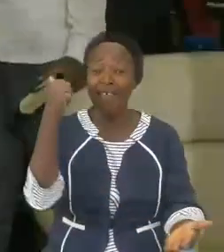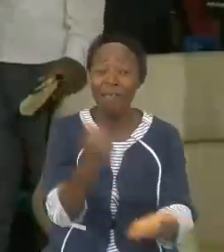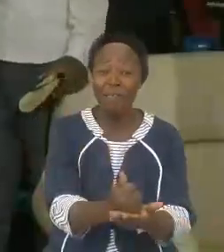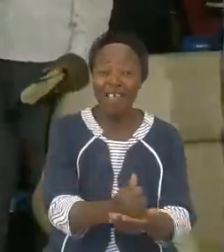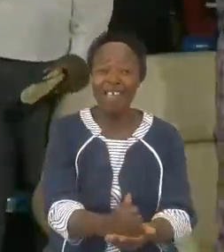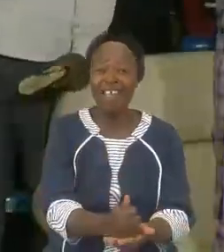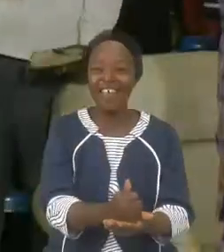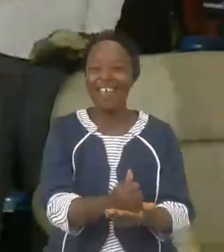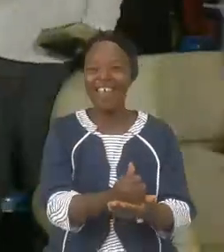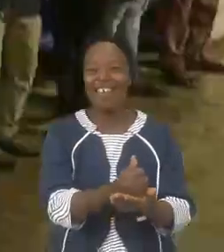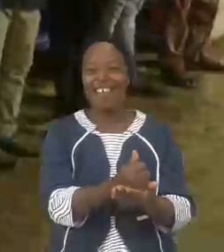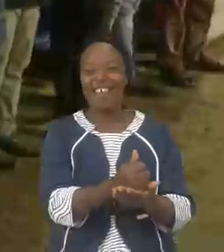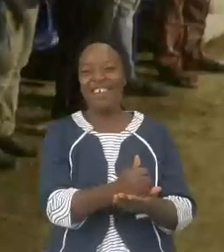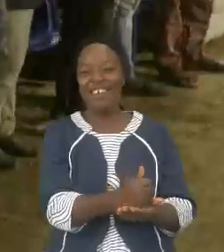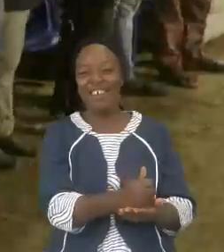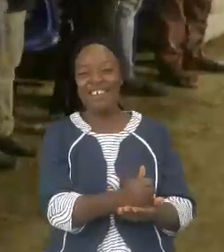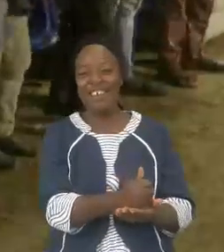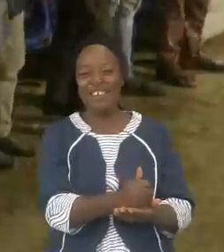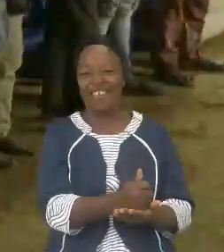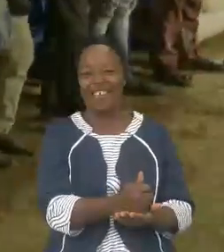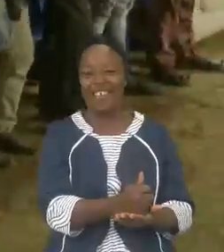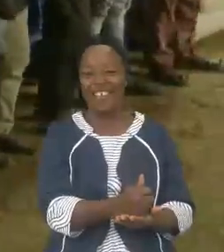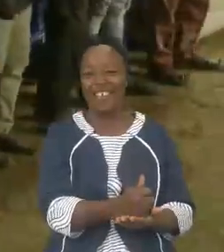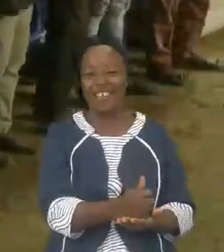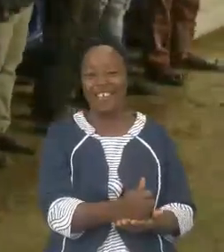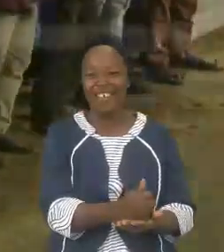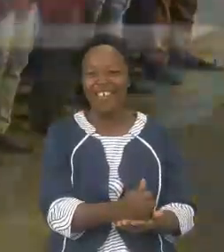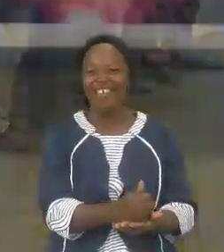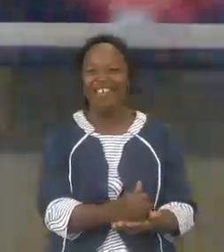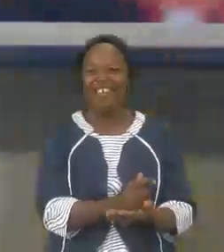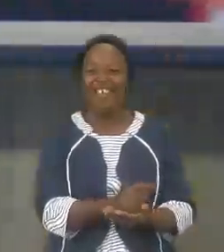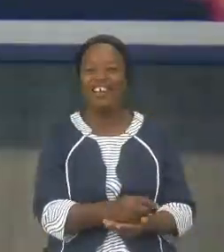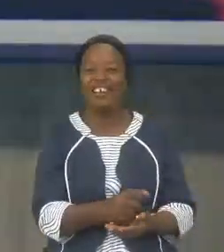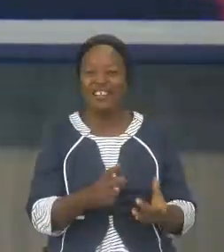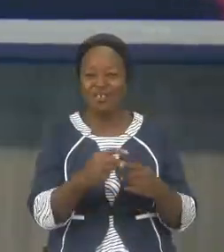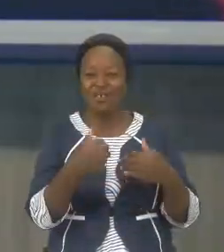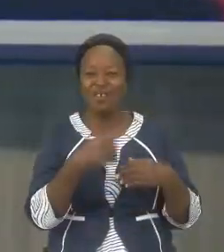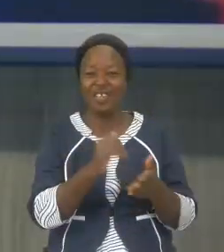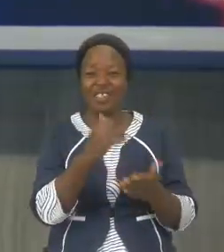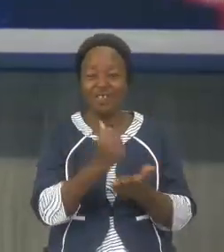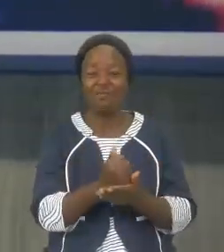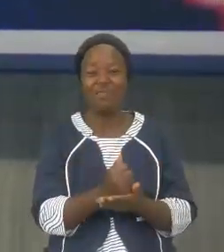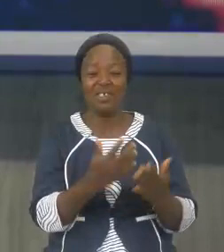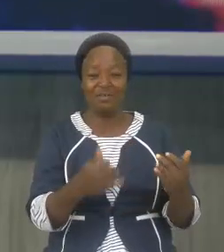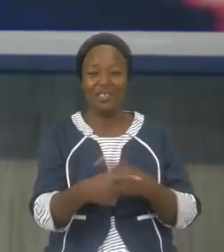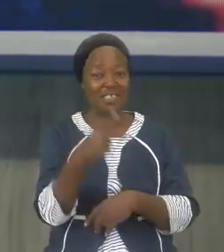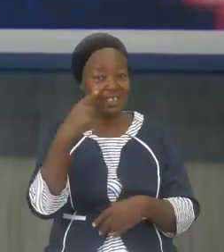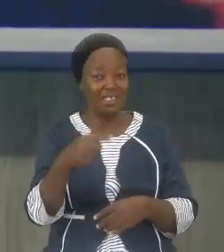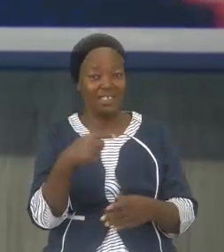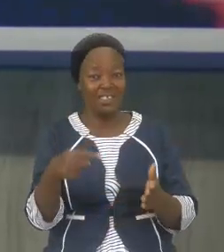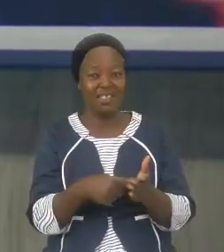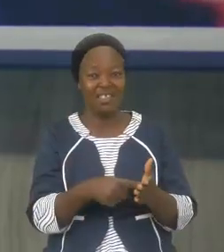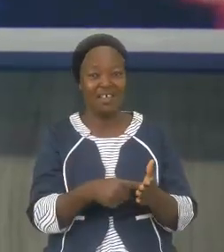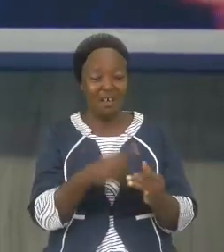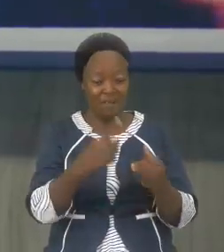amen. And at the final amen today, this final day, look at this. Day number